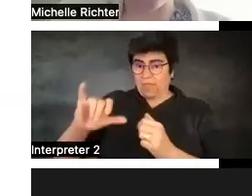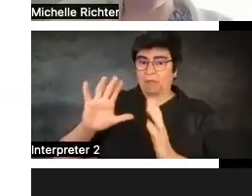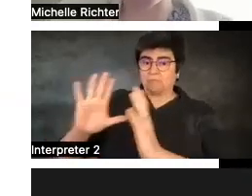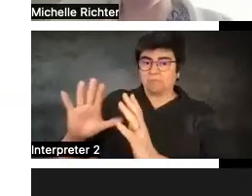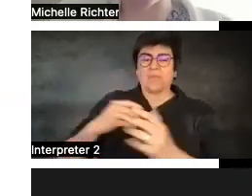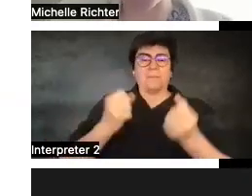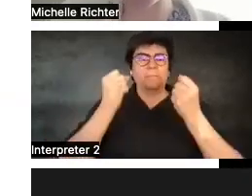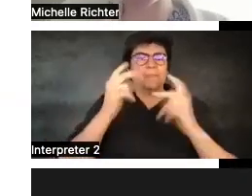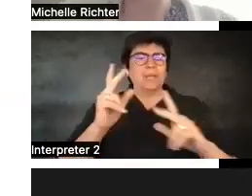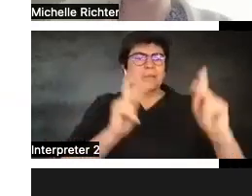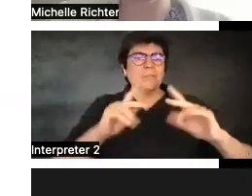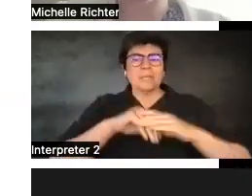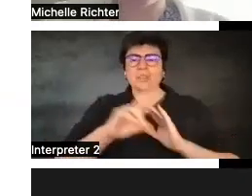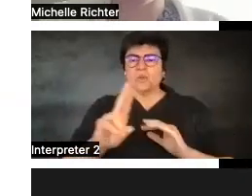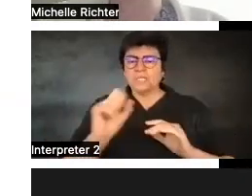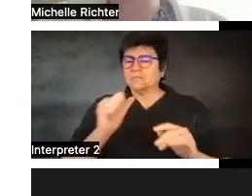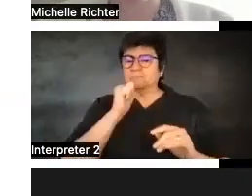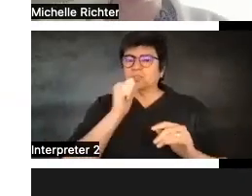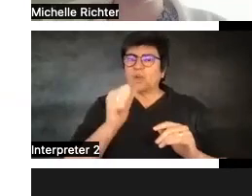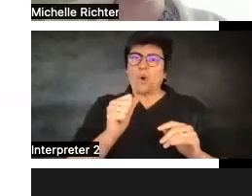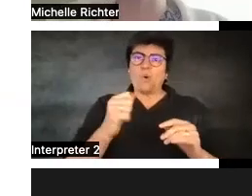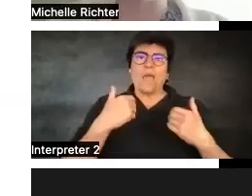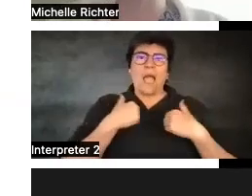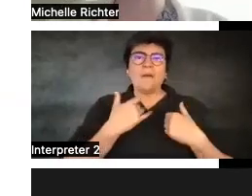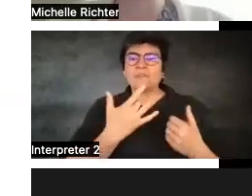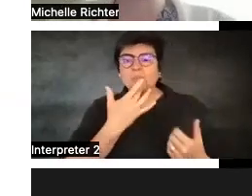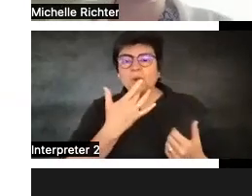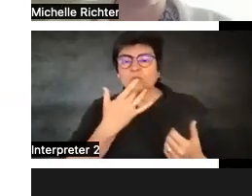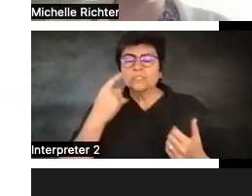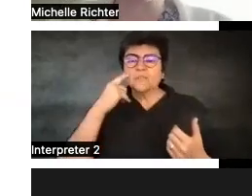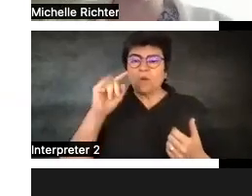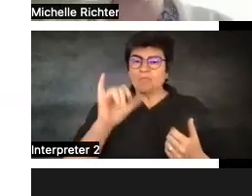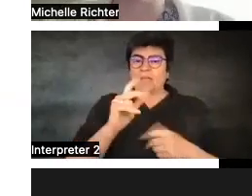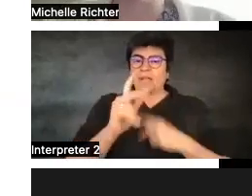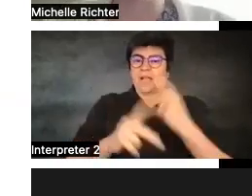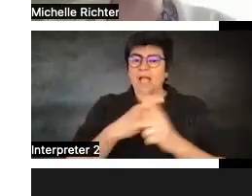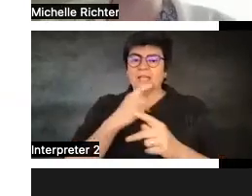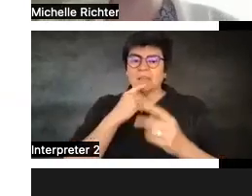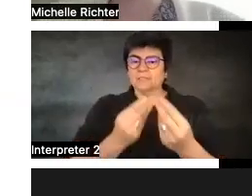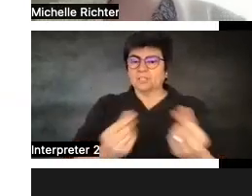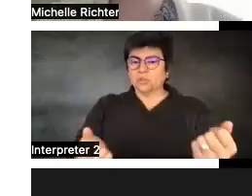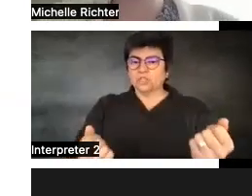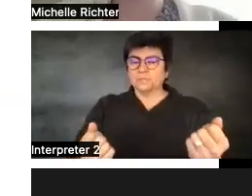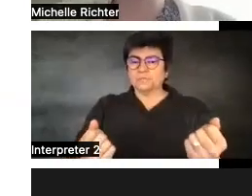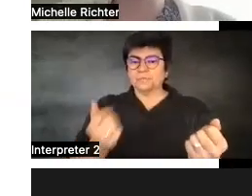in the United States that don't per se have a preference for this type of solution, since